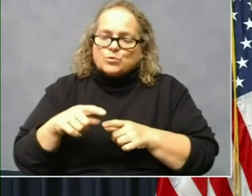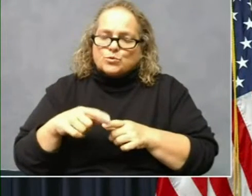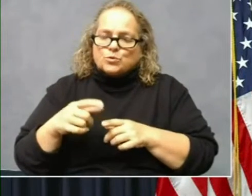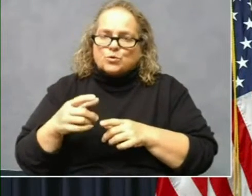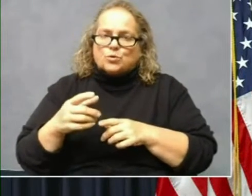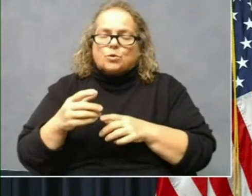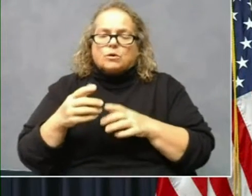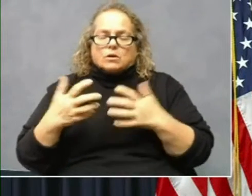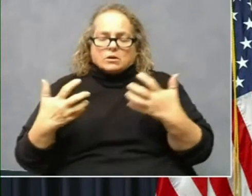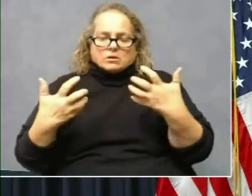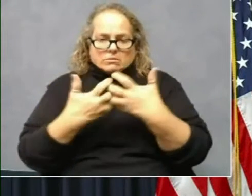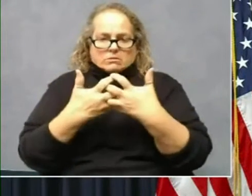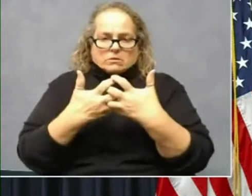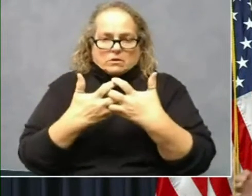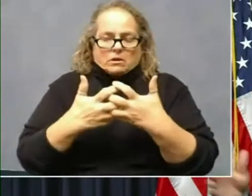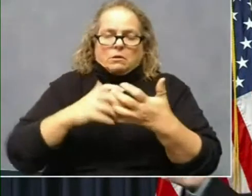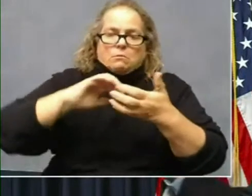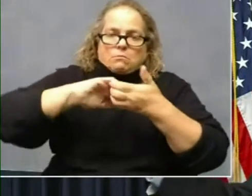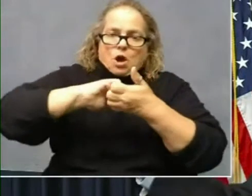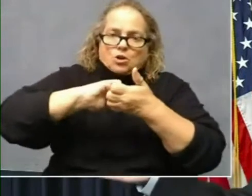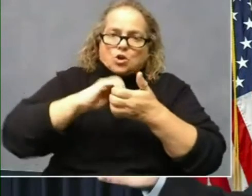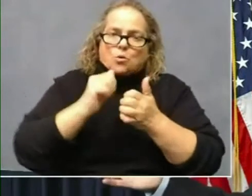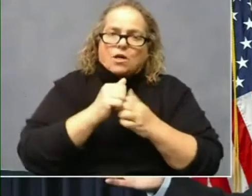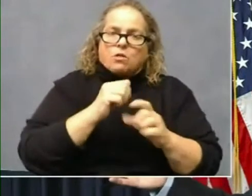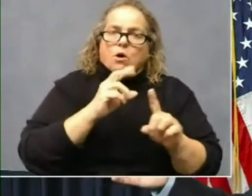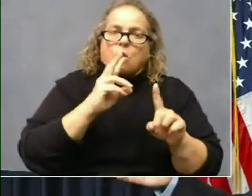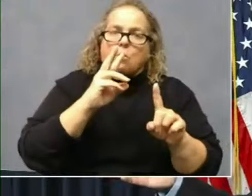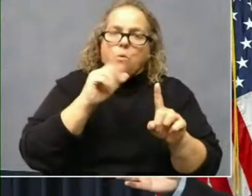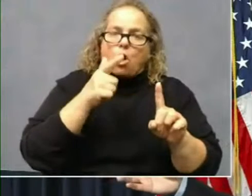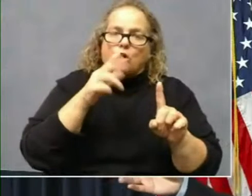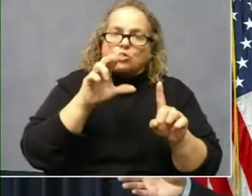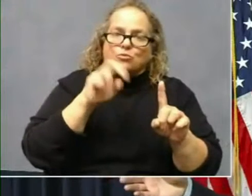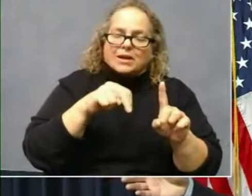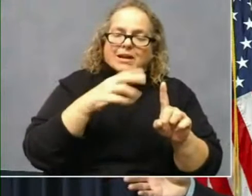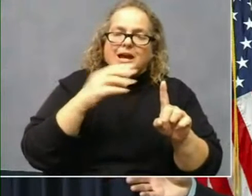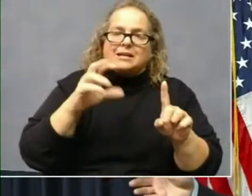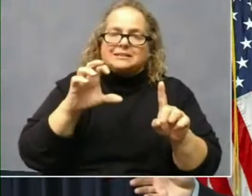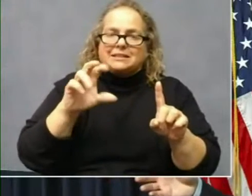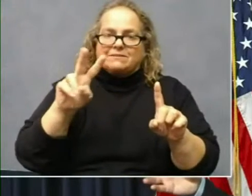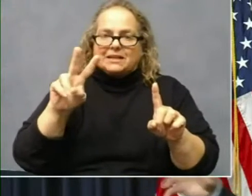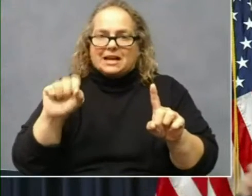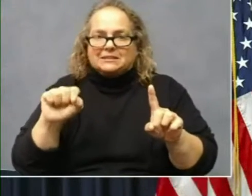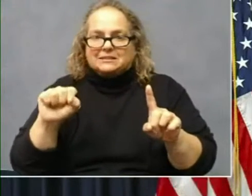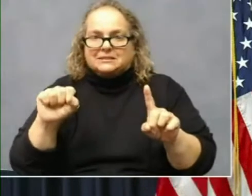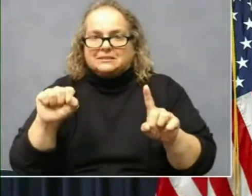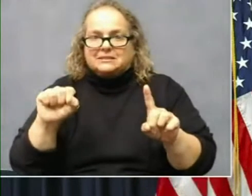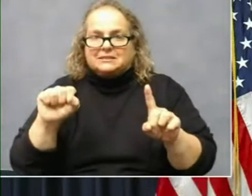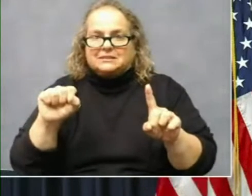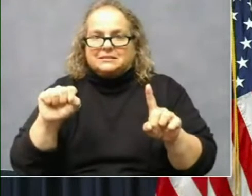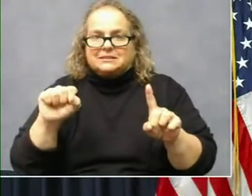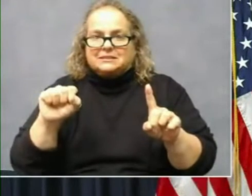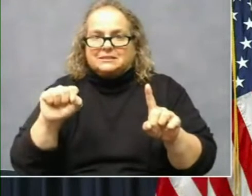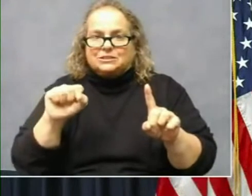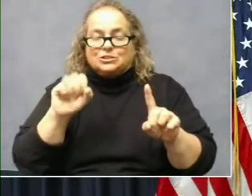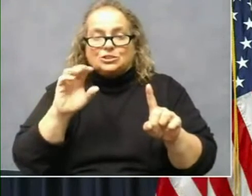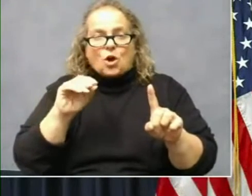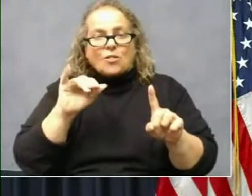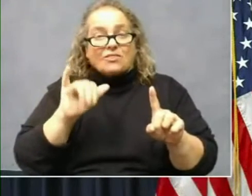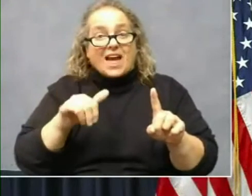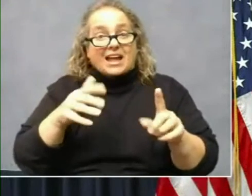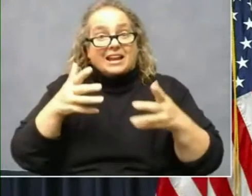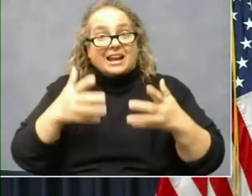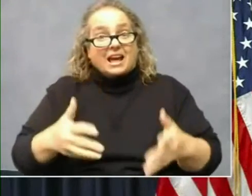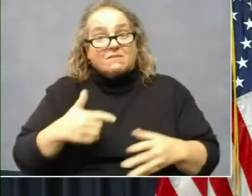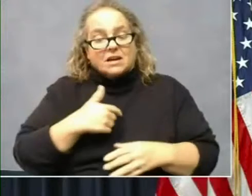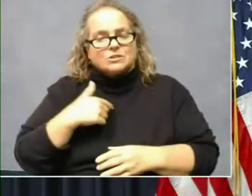and CVS immediately. Otherwise, there'll be a lag time in when that can get out. So that only left about a third of that